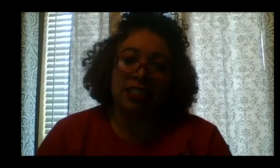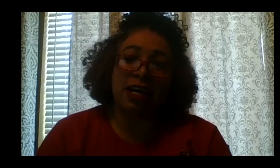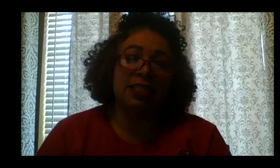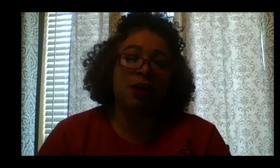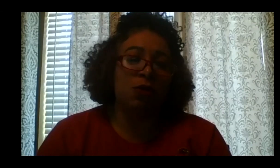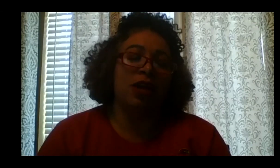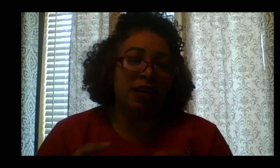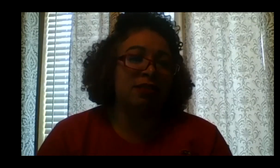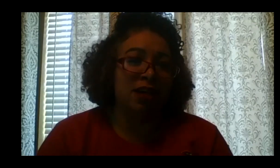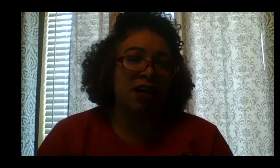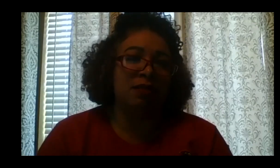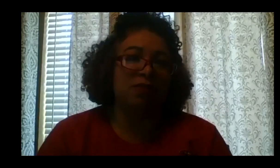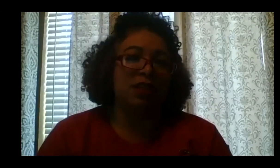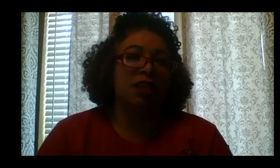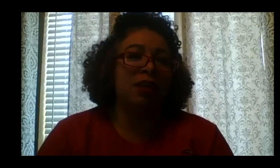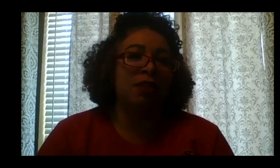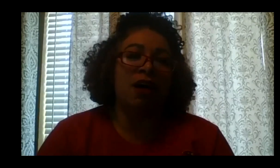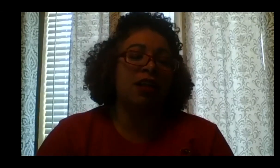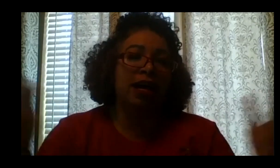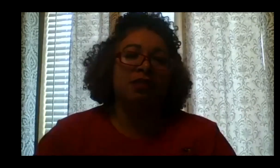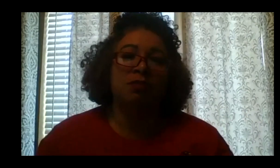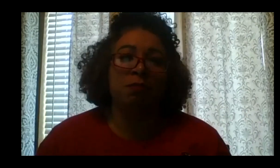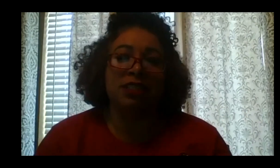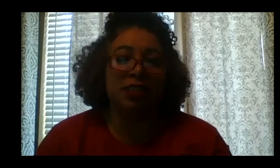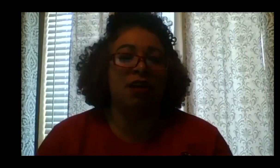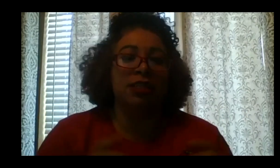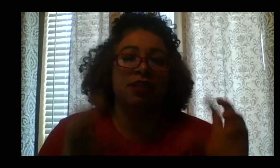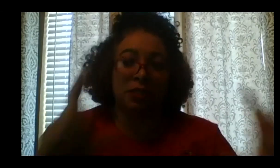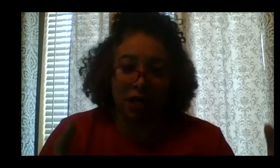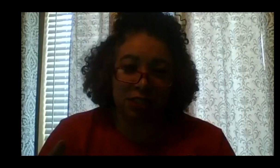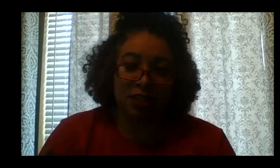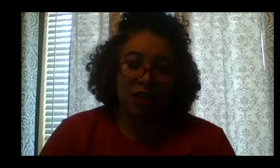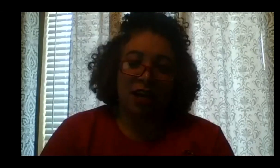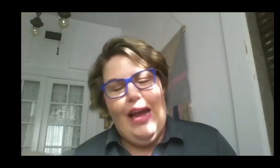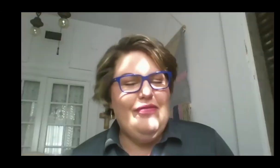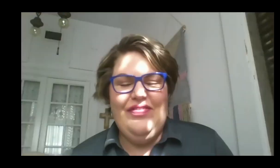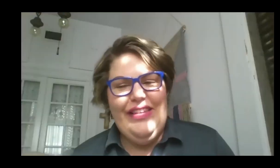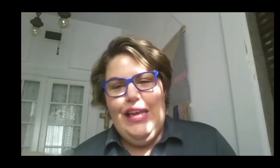Financial aid is not going to tell you that the online business costs this much.